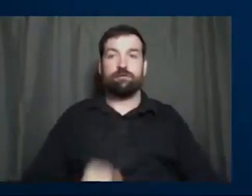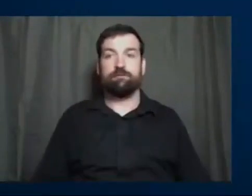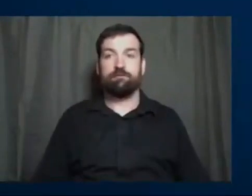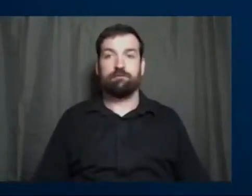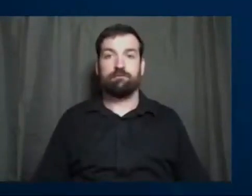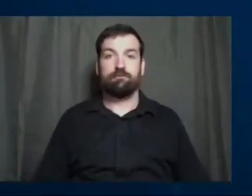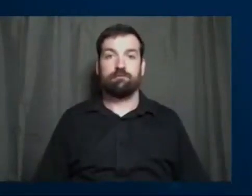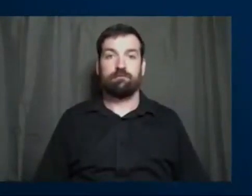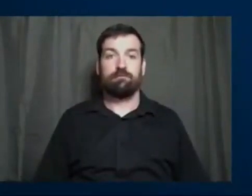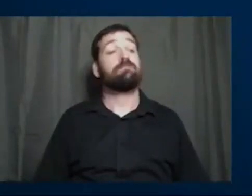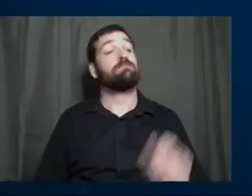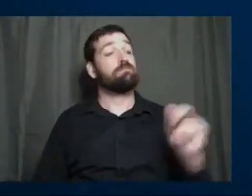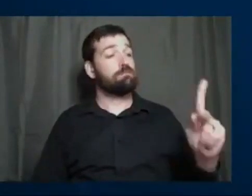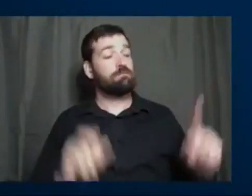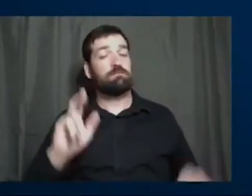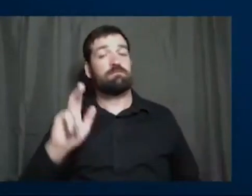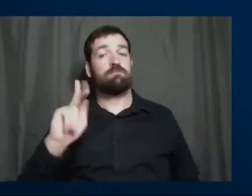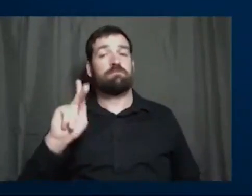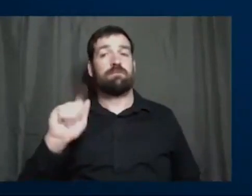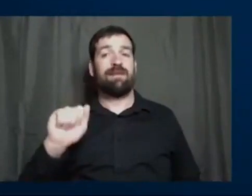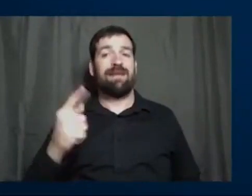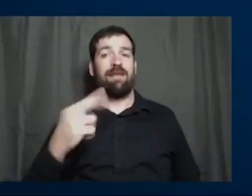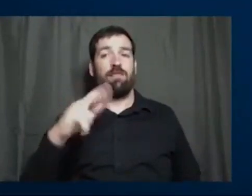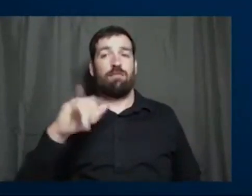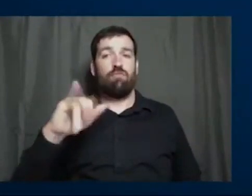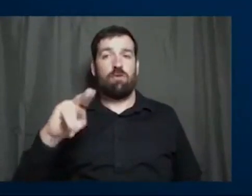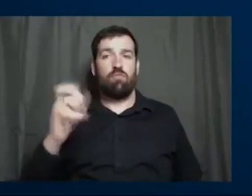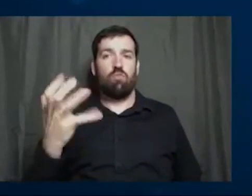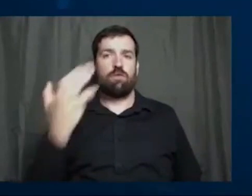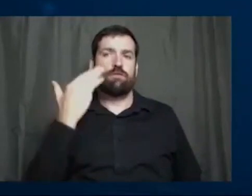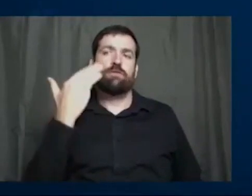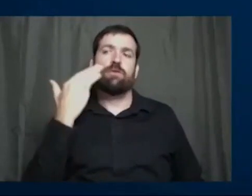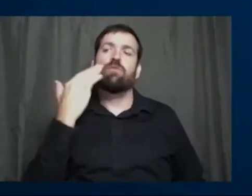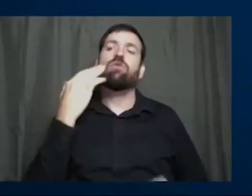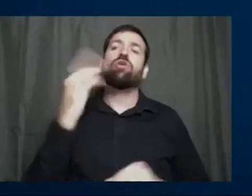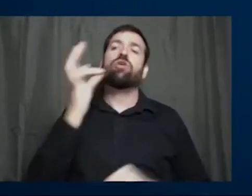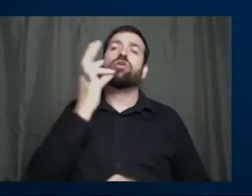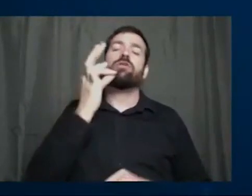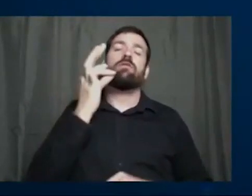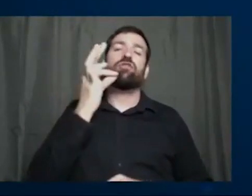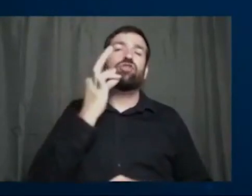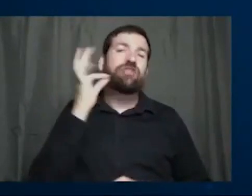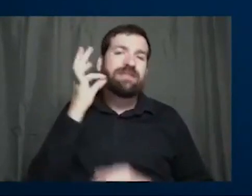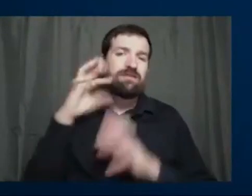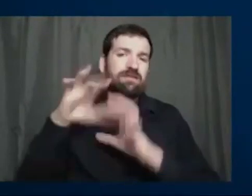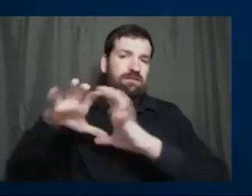Okay, Catherine wants to know, what are the vaccination rates for the Chiefs organization? Are they releasing that?